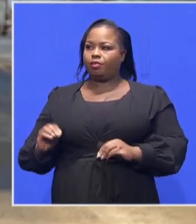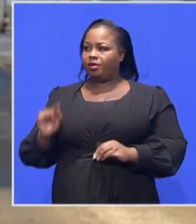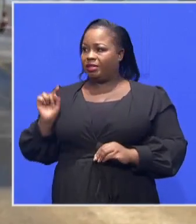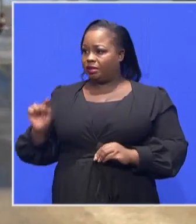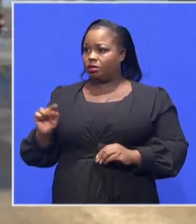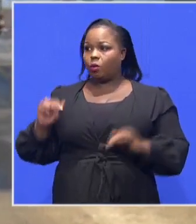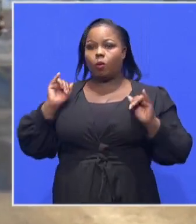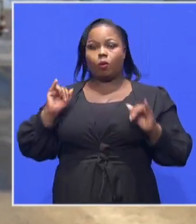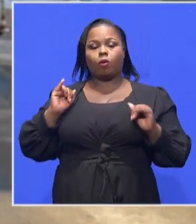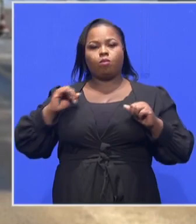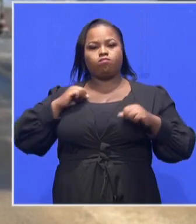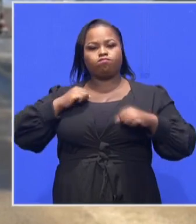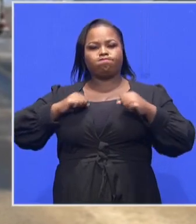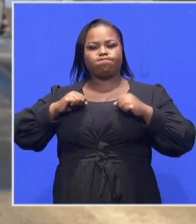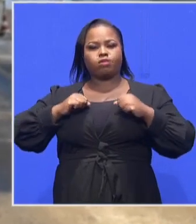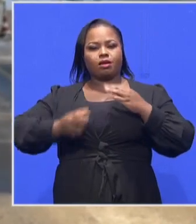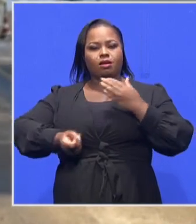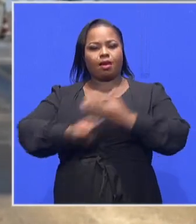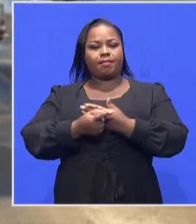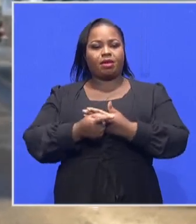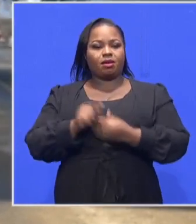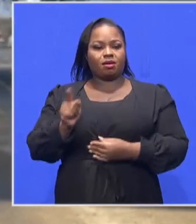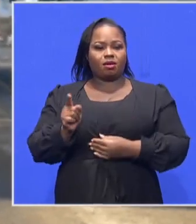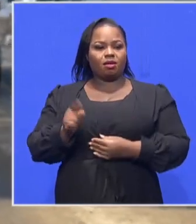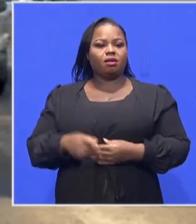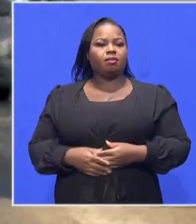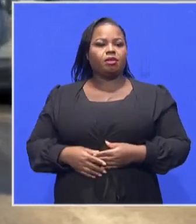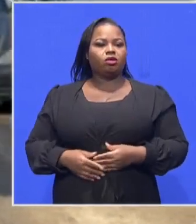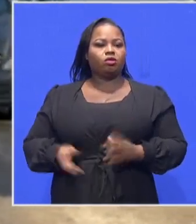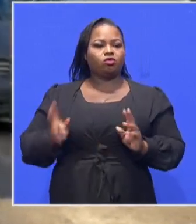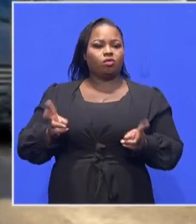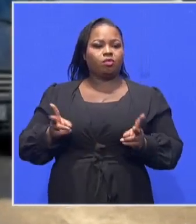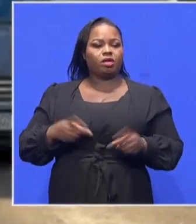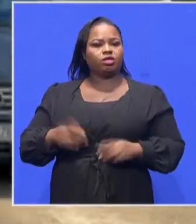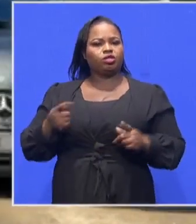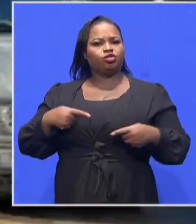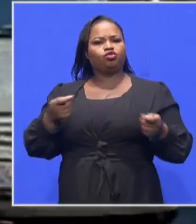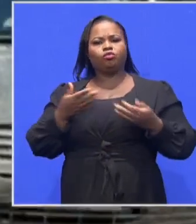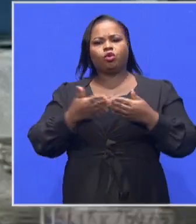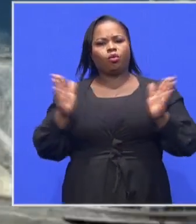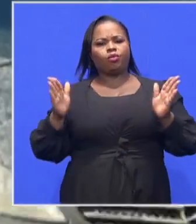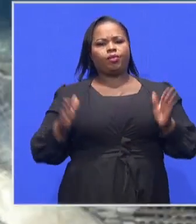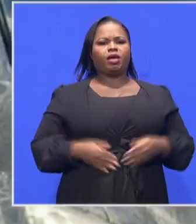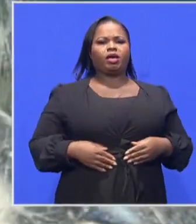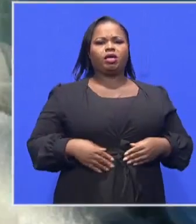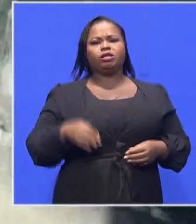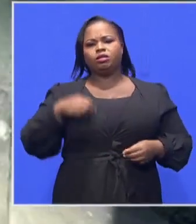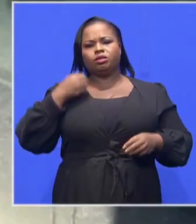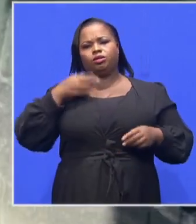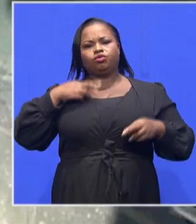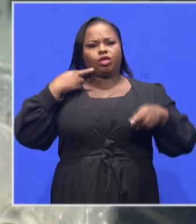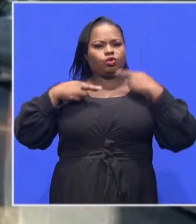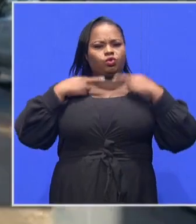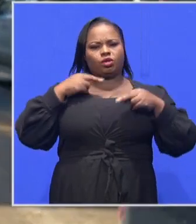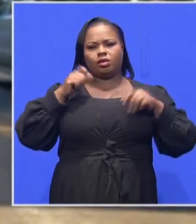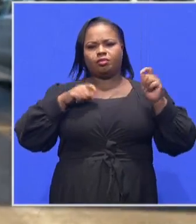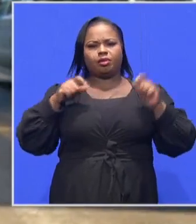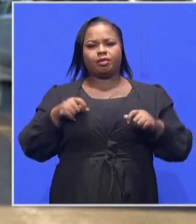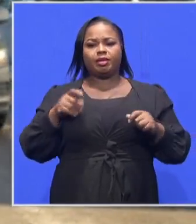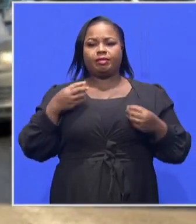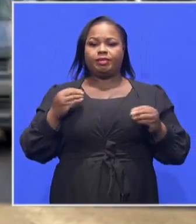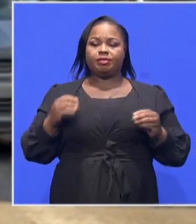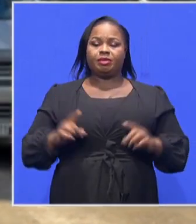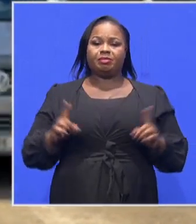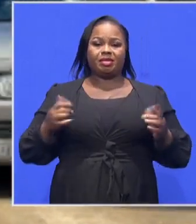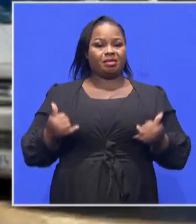worst hit cities from these earthquakes. Normally you would have shops open, cafes and restaurants, people out and about, but also